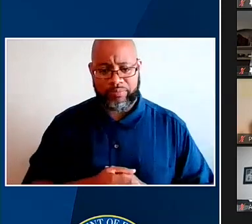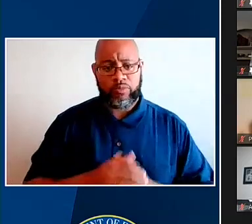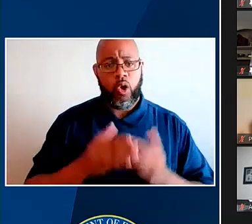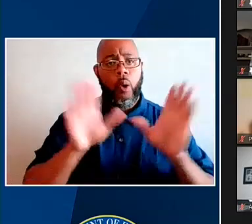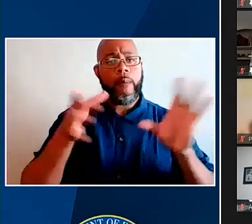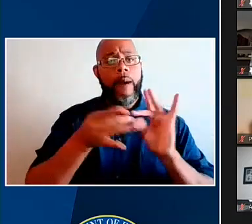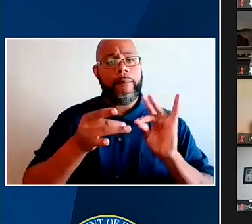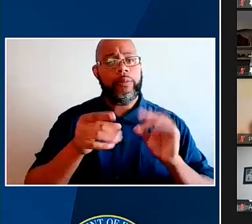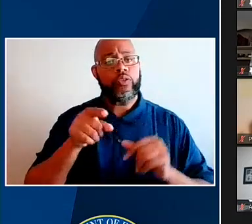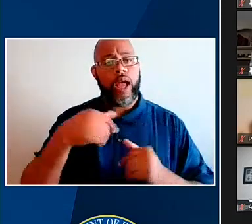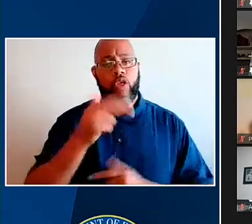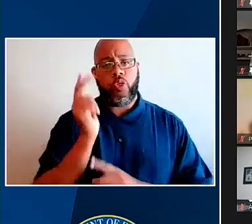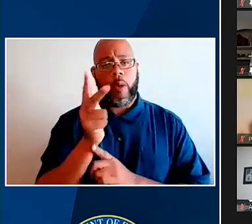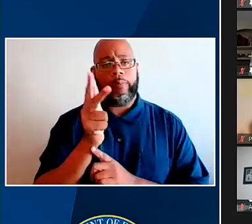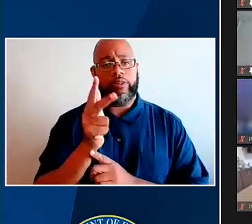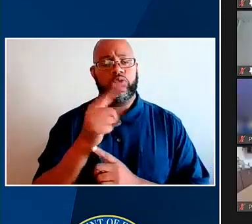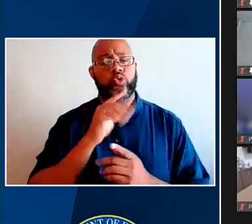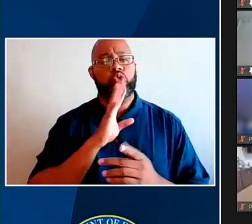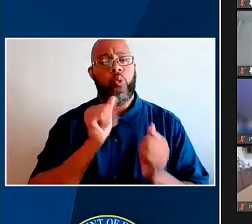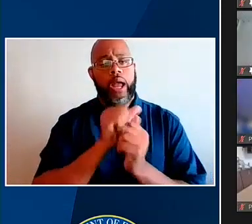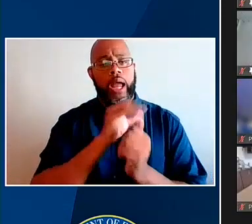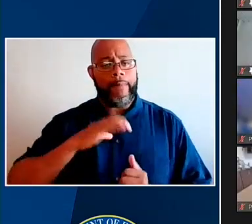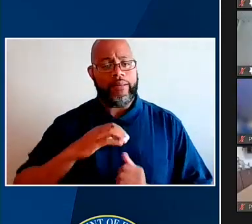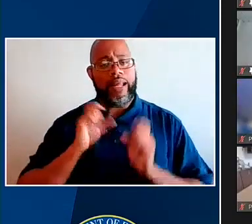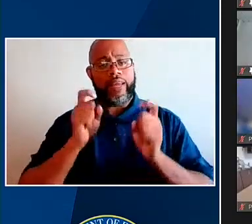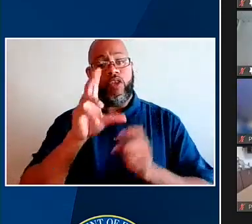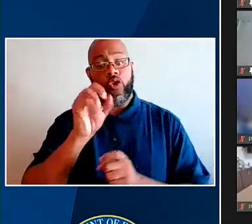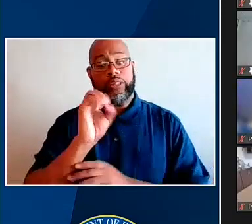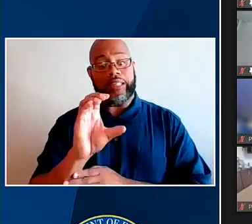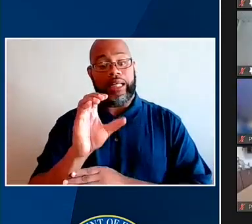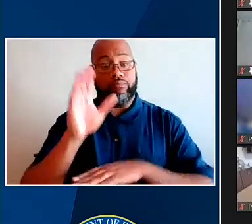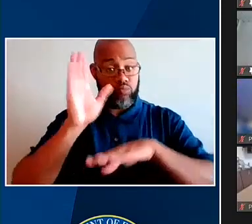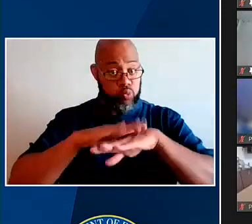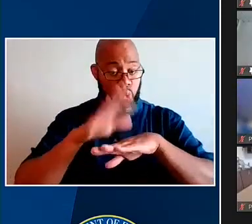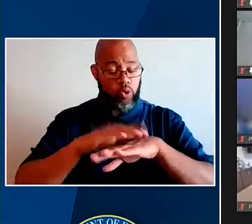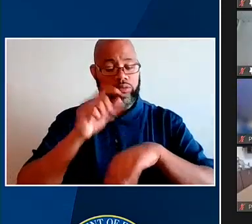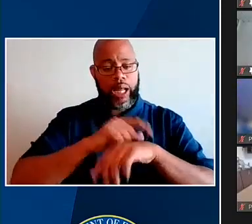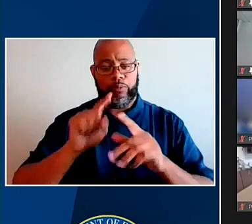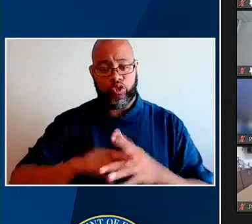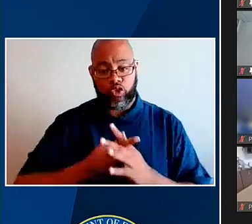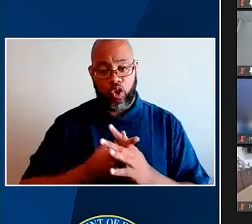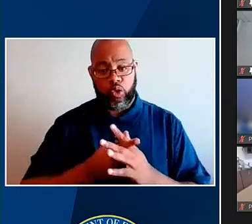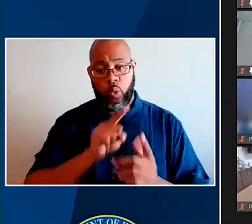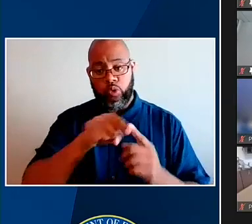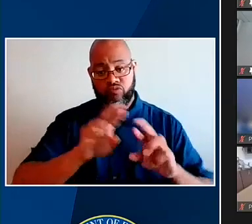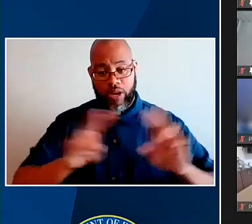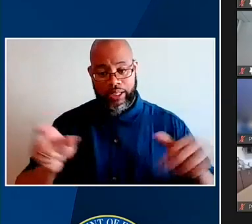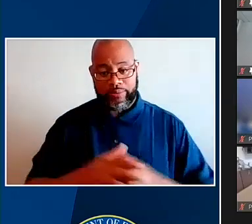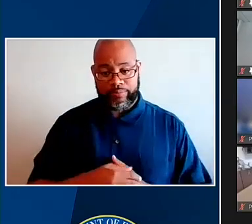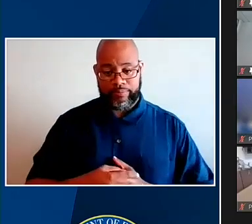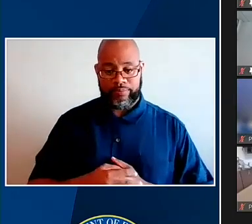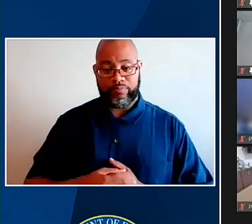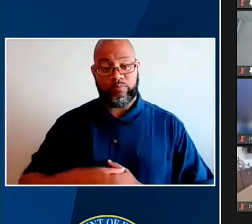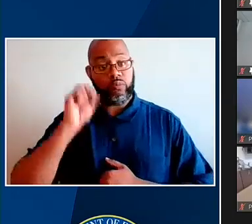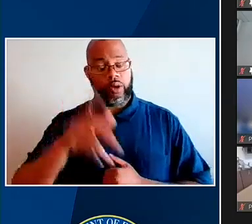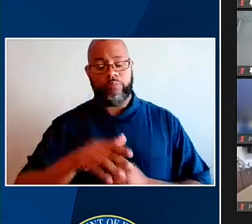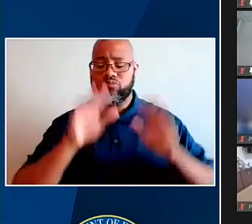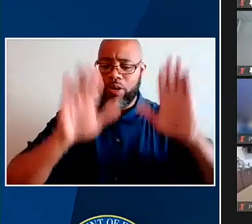comment. You have 3 minutes to address the committee and you'll be given a 30-second heads up and your time will begin whenever you're ready. Okay,